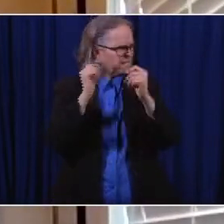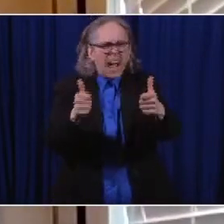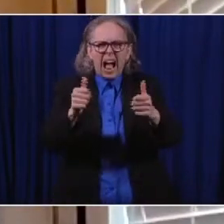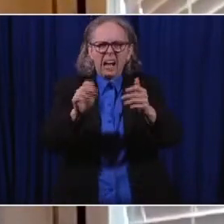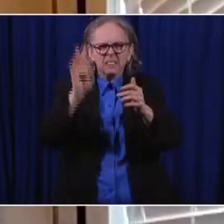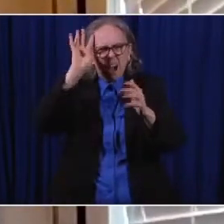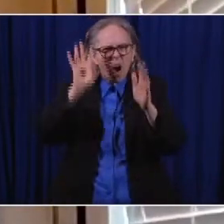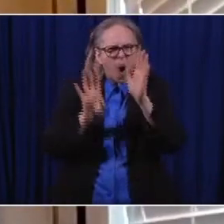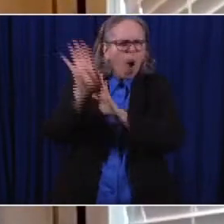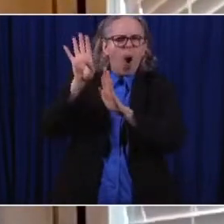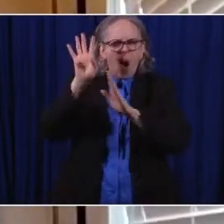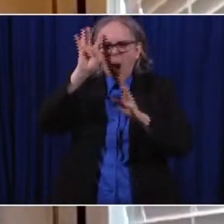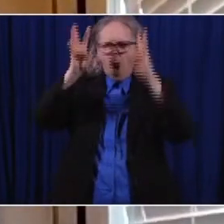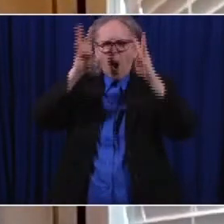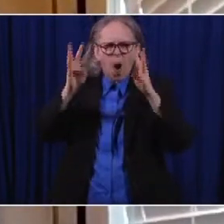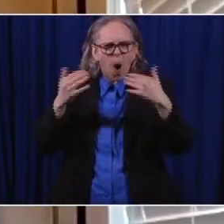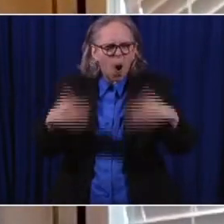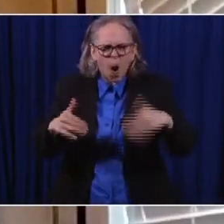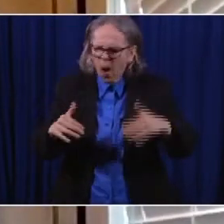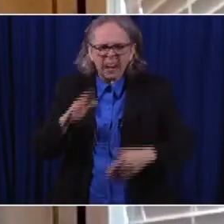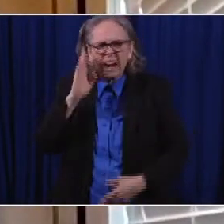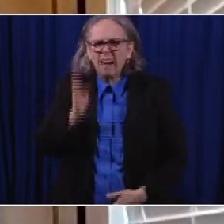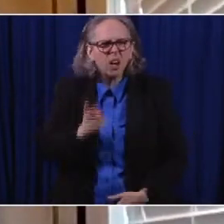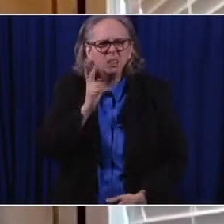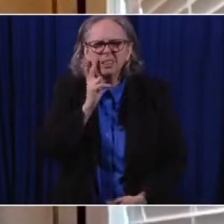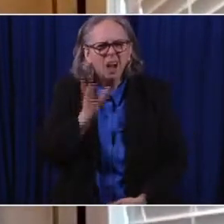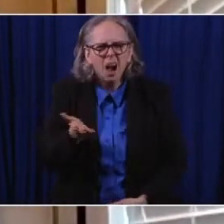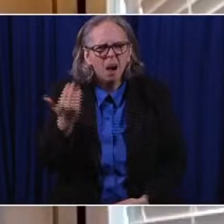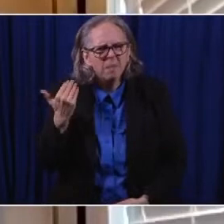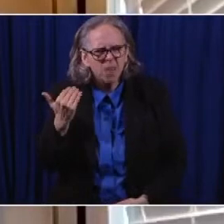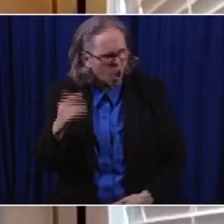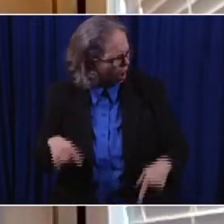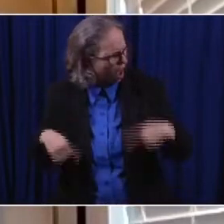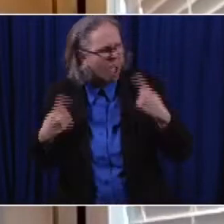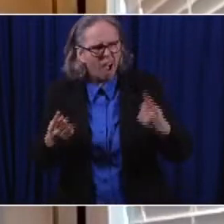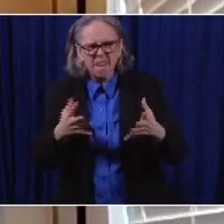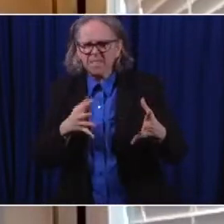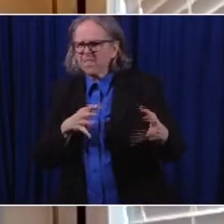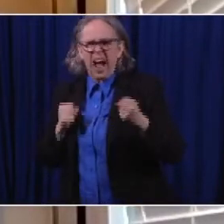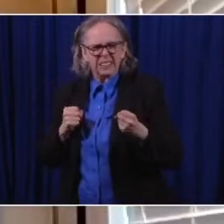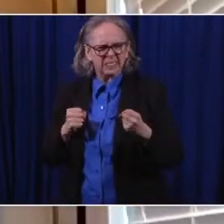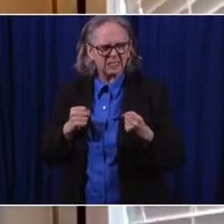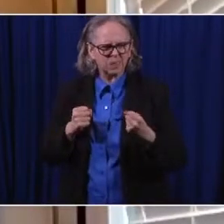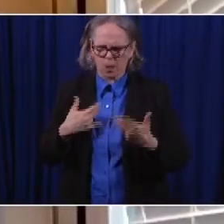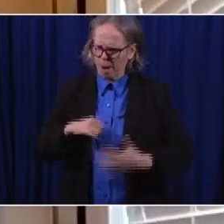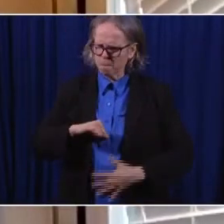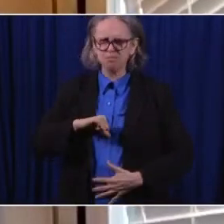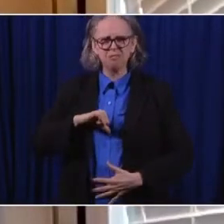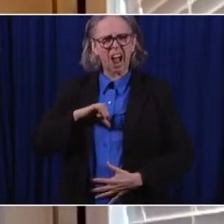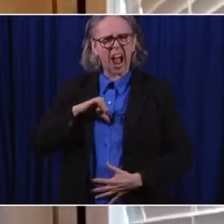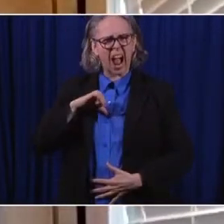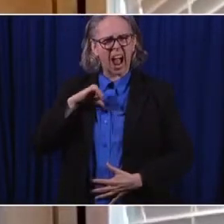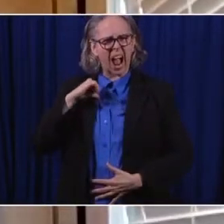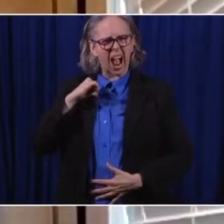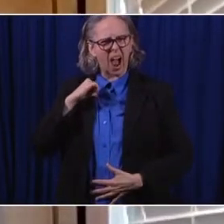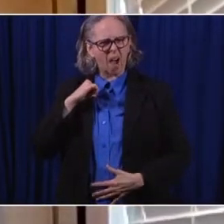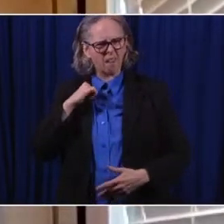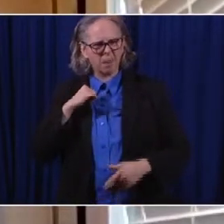of the milestones in the space program. So it's a moment we can be very proud of. But the arrival of the